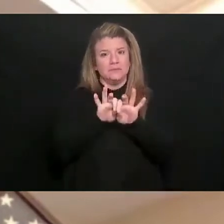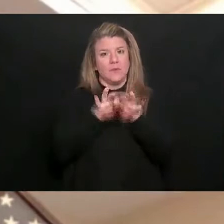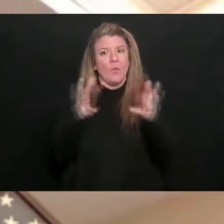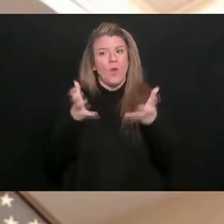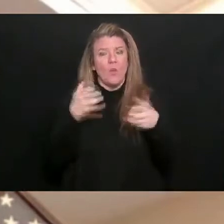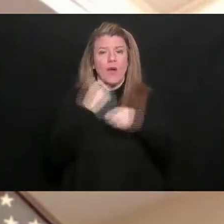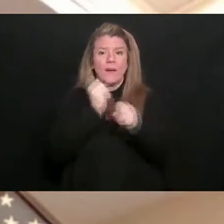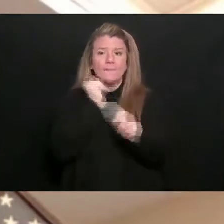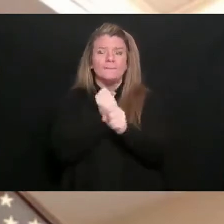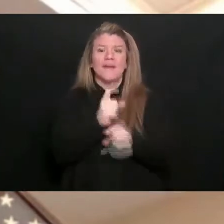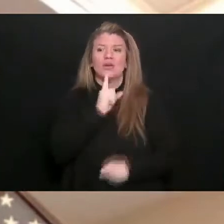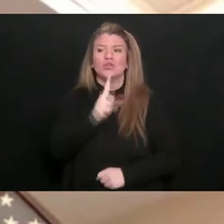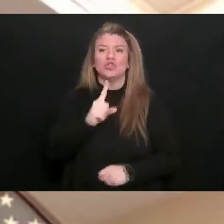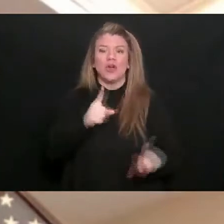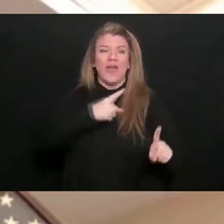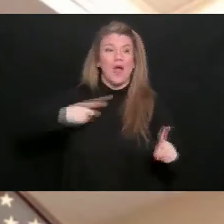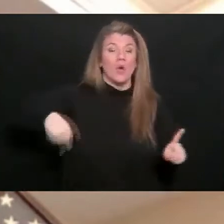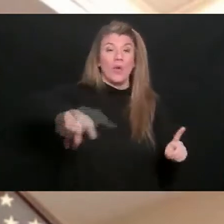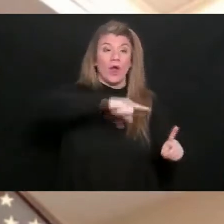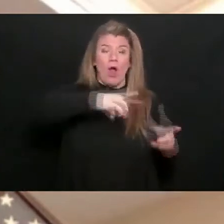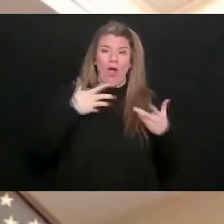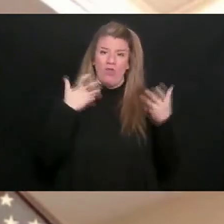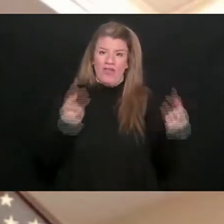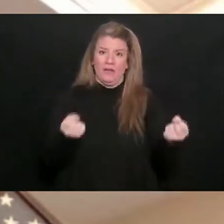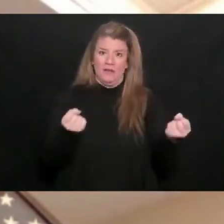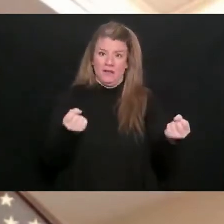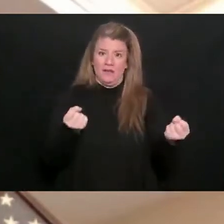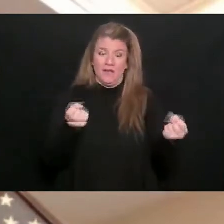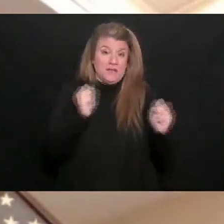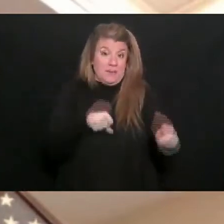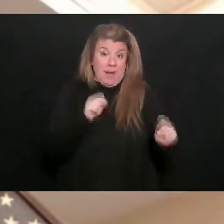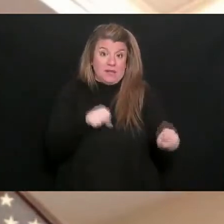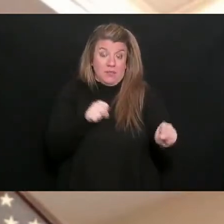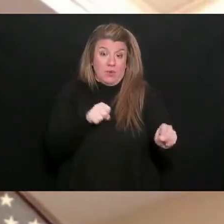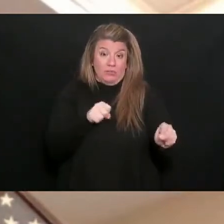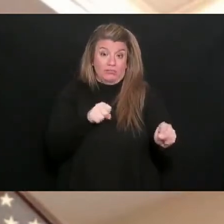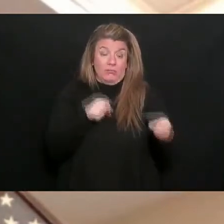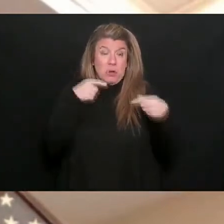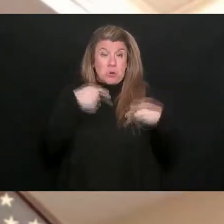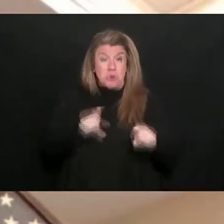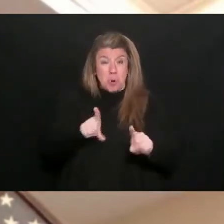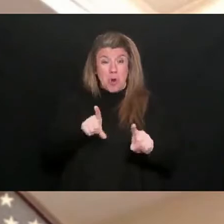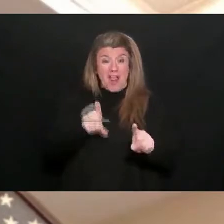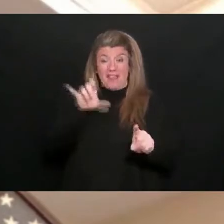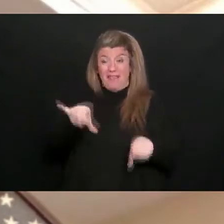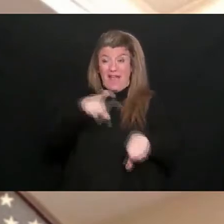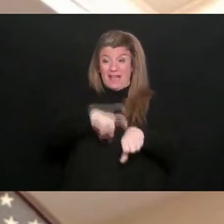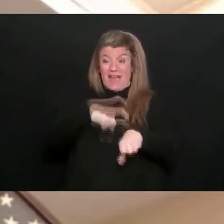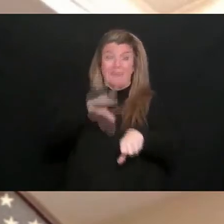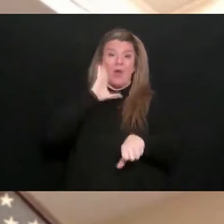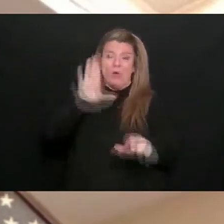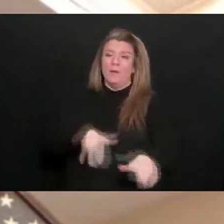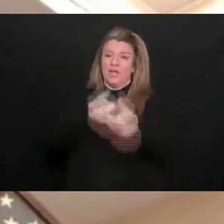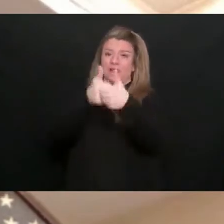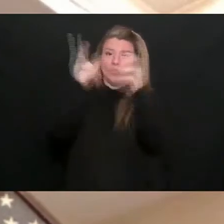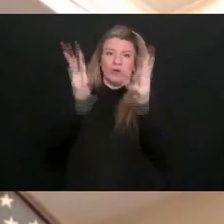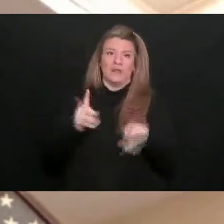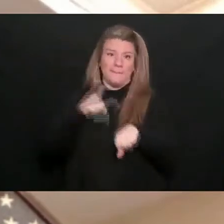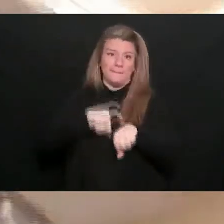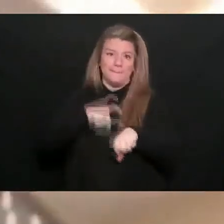we are all as healthy as possible, particularly during what is going to be a challenging winter. Thank